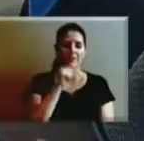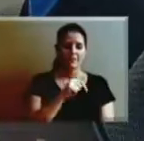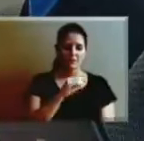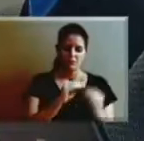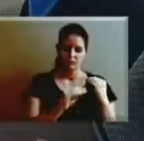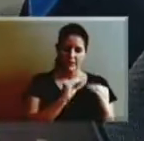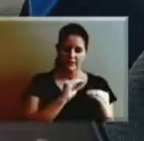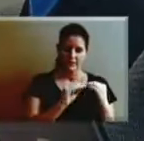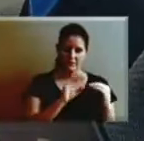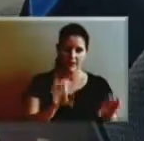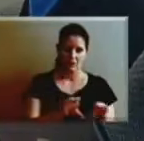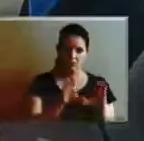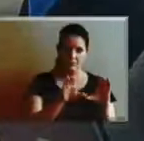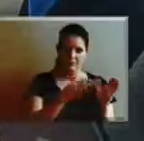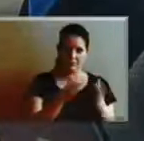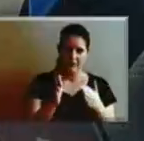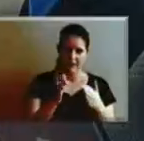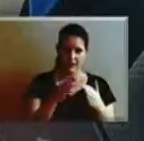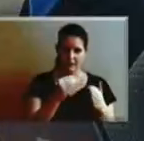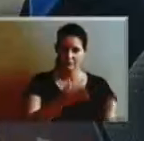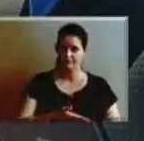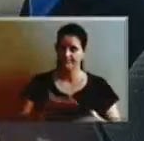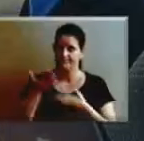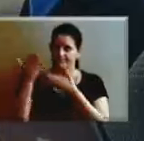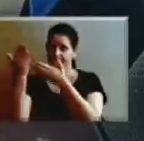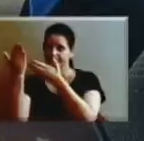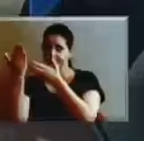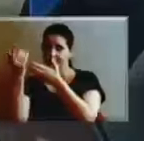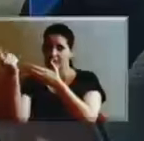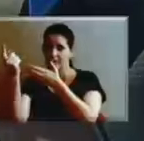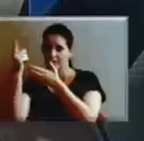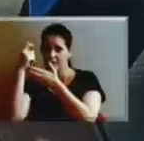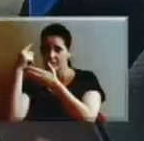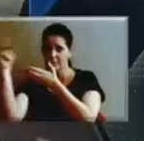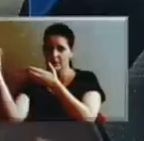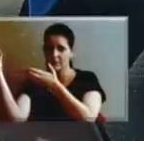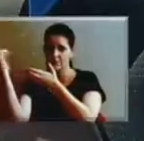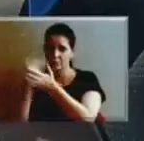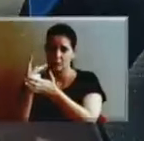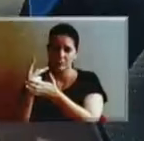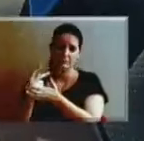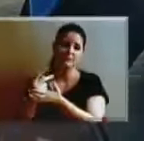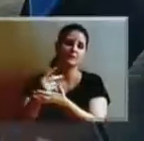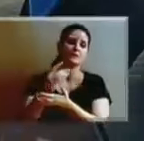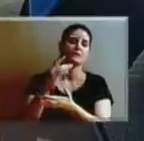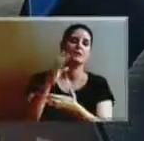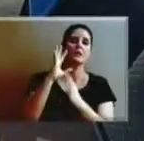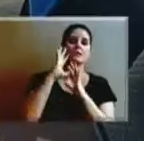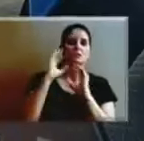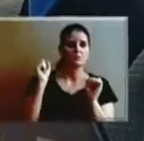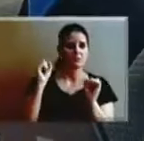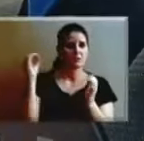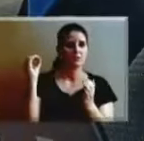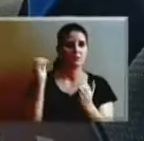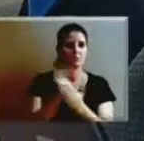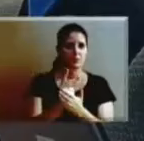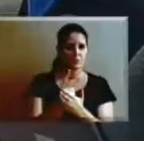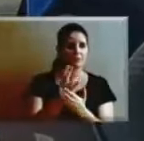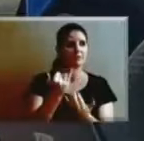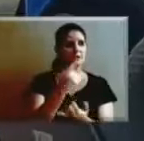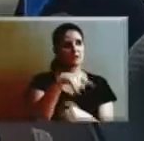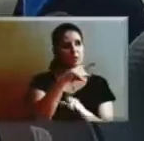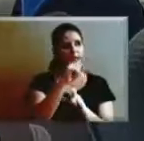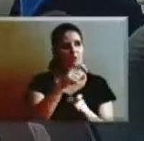action plan and put in place a proposal that they've approved, that Dr. Hargens has approved. That's kind of our steps for how we will address